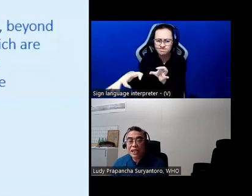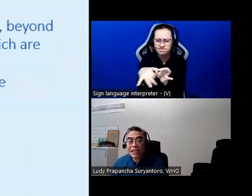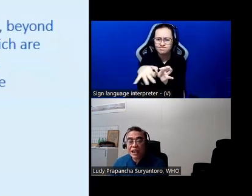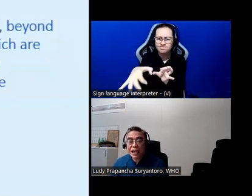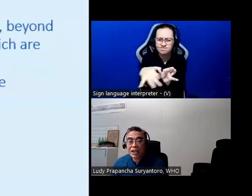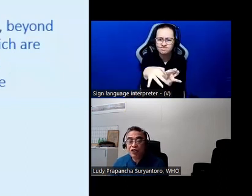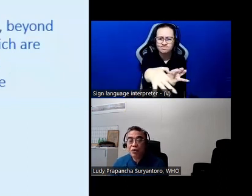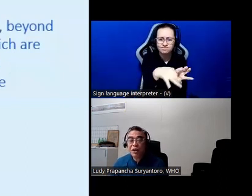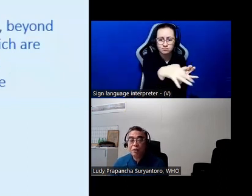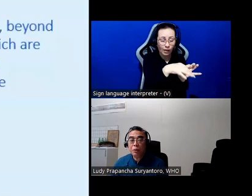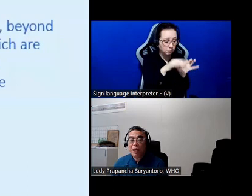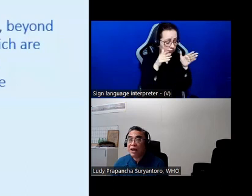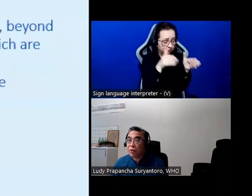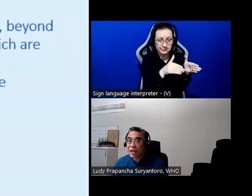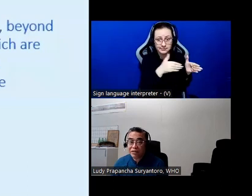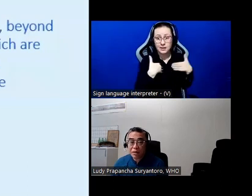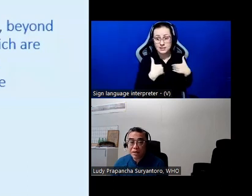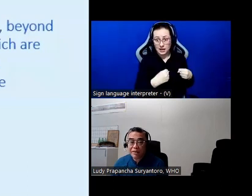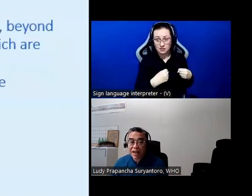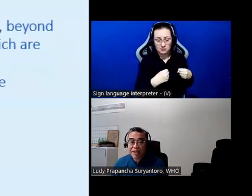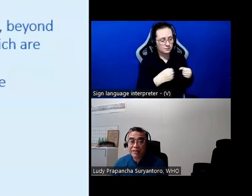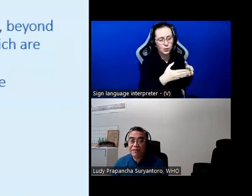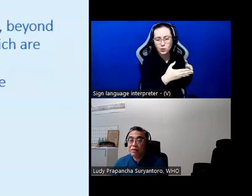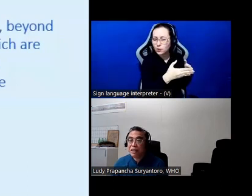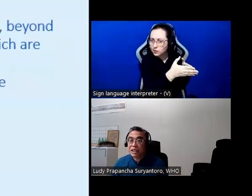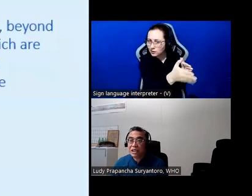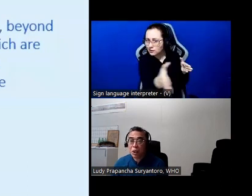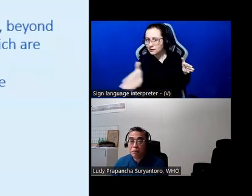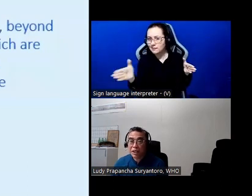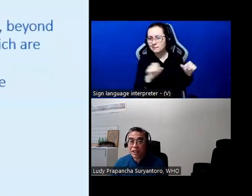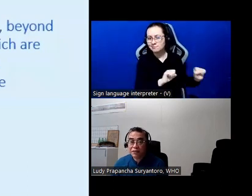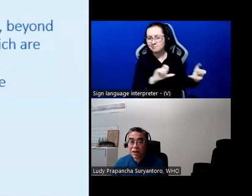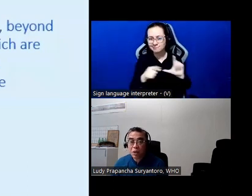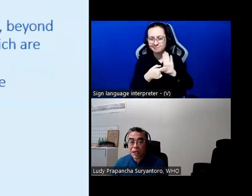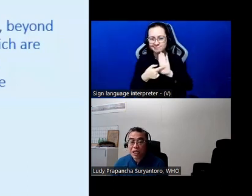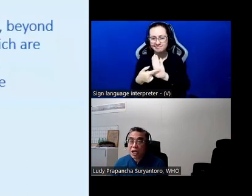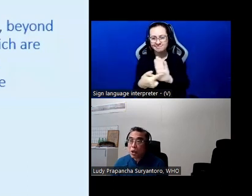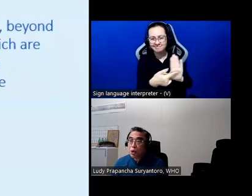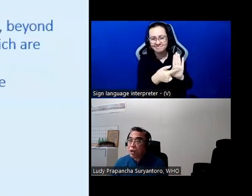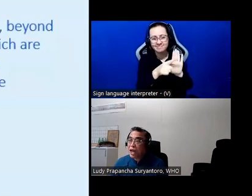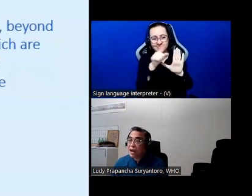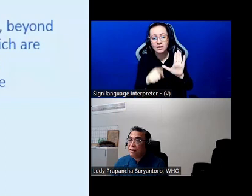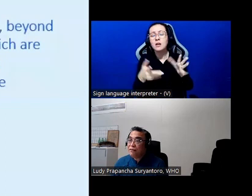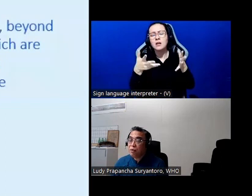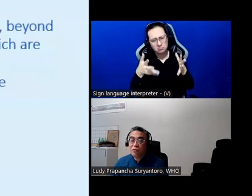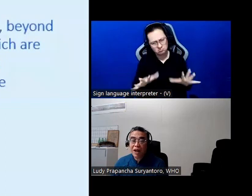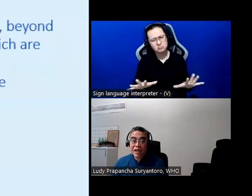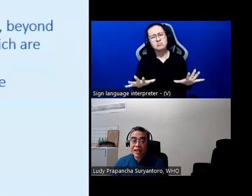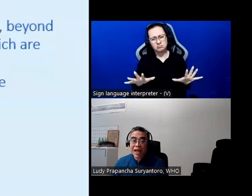So as you know very well, we have already established a civil-military collaboration framework. We